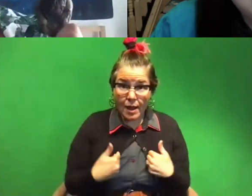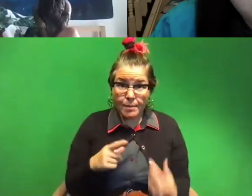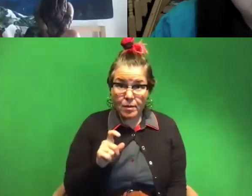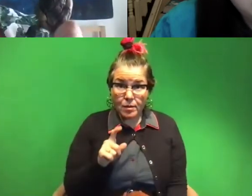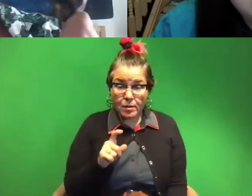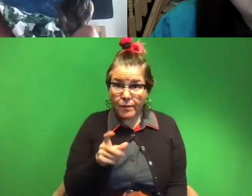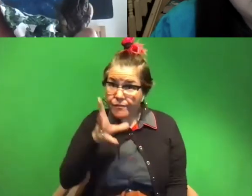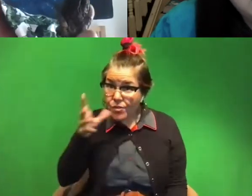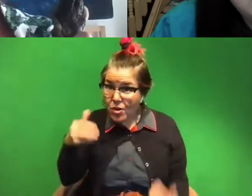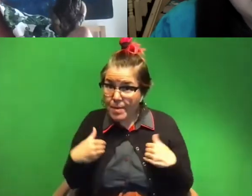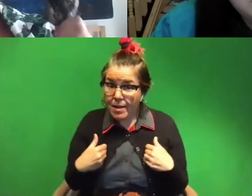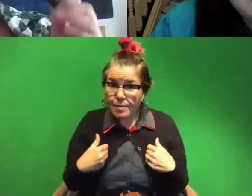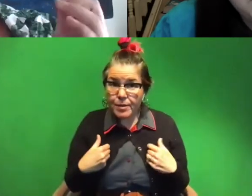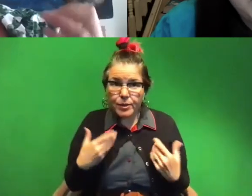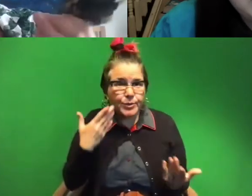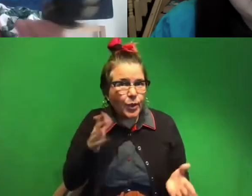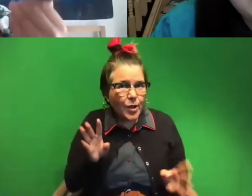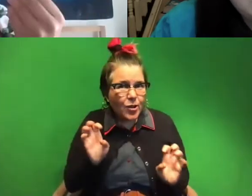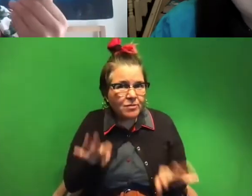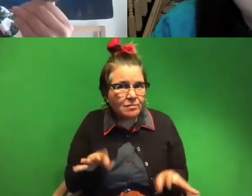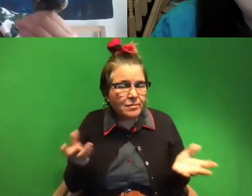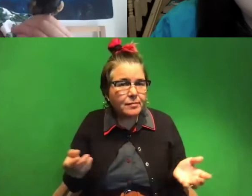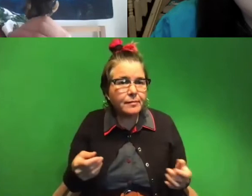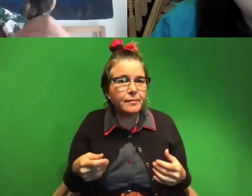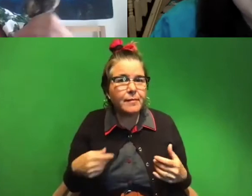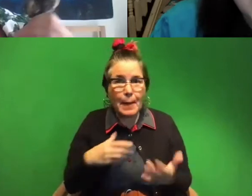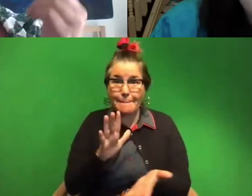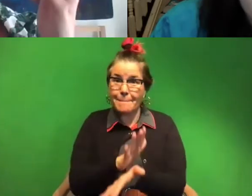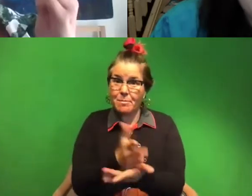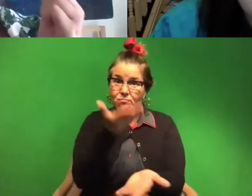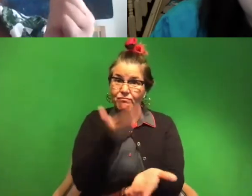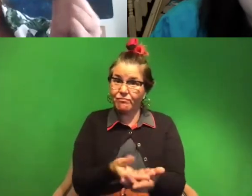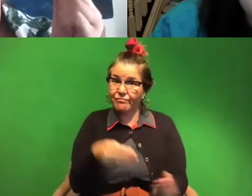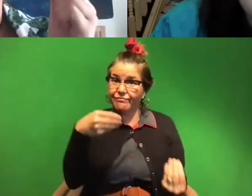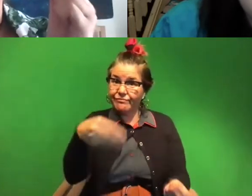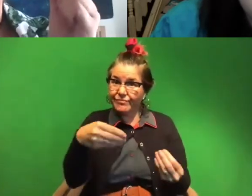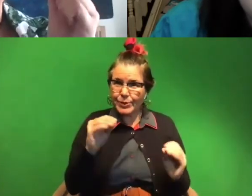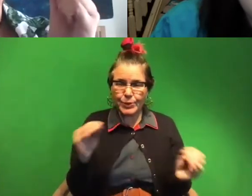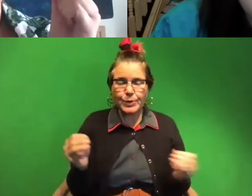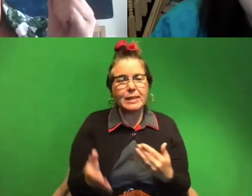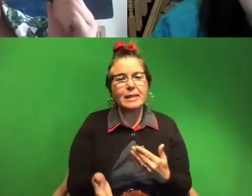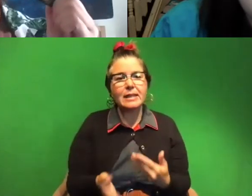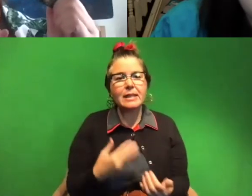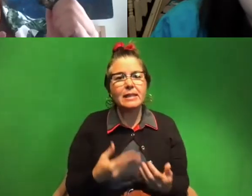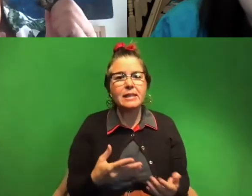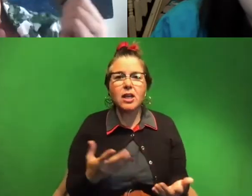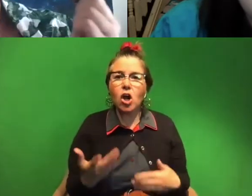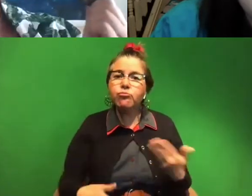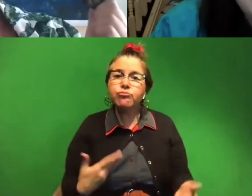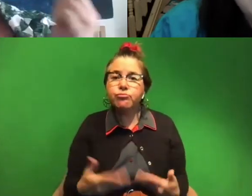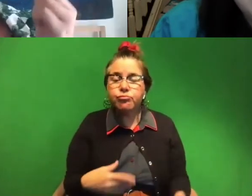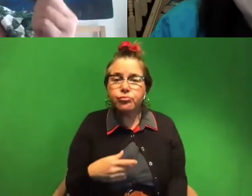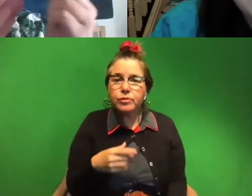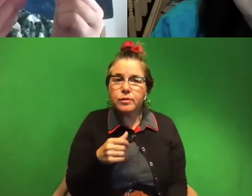from a farmed animal? You don't know. And I don't have a piece of paper to tell me. Right. It's very easy to go about your day and not even